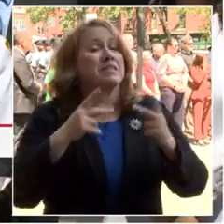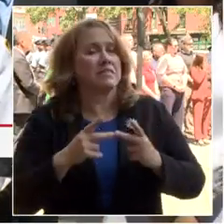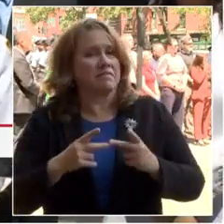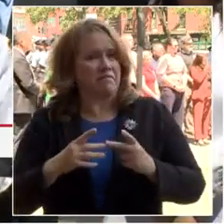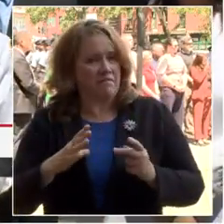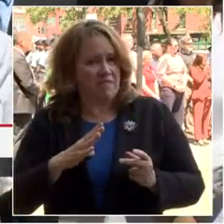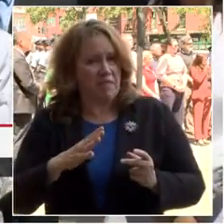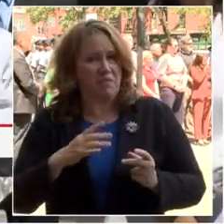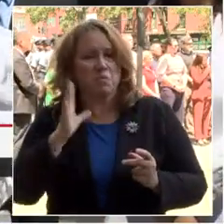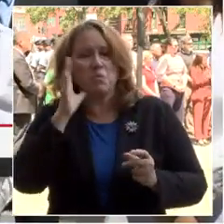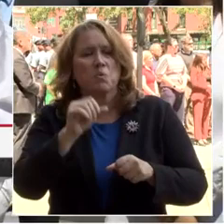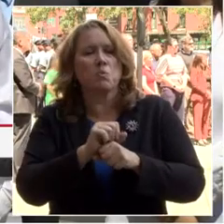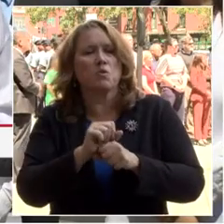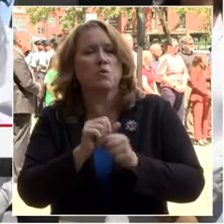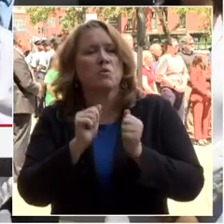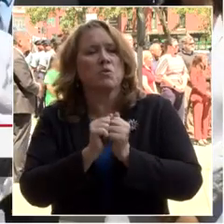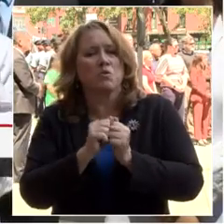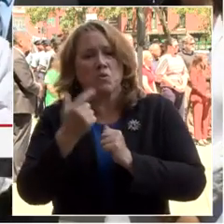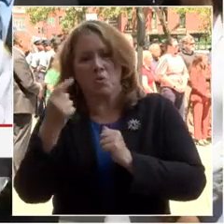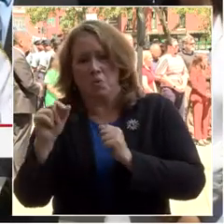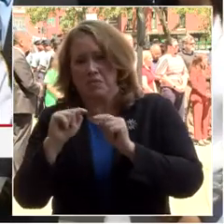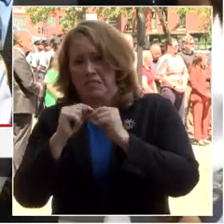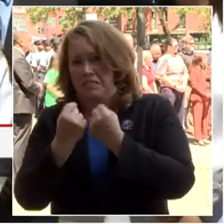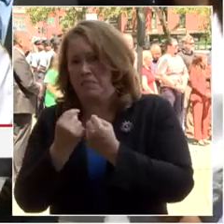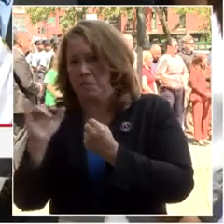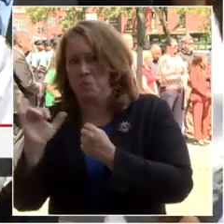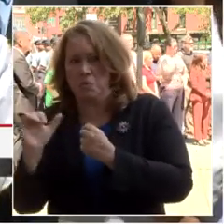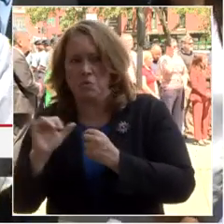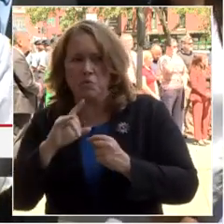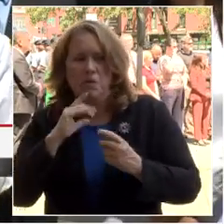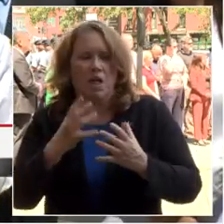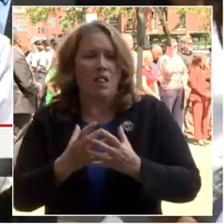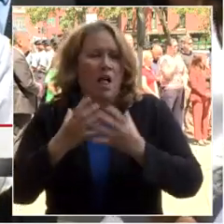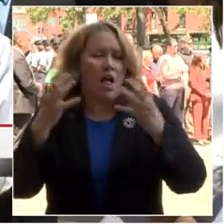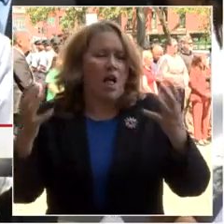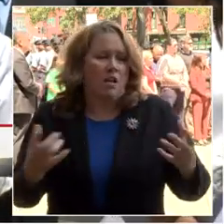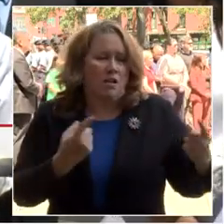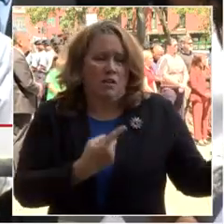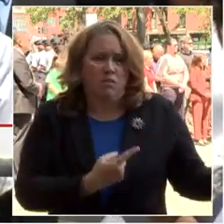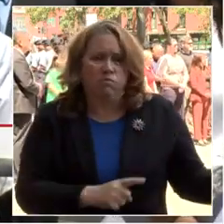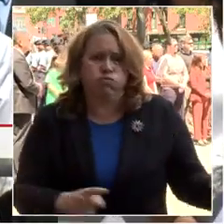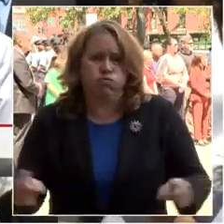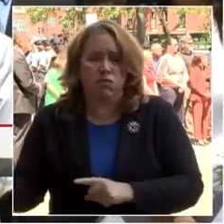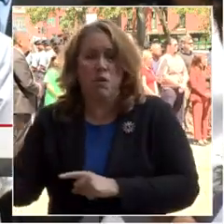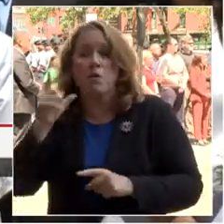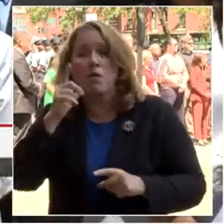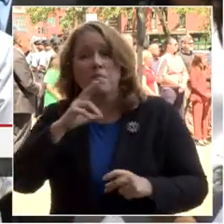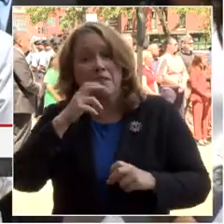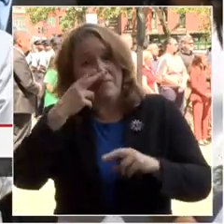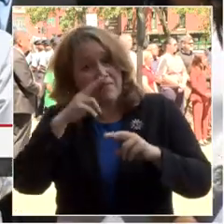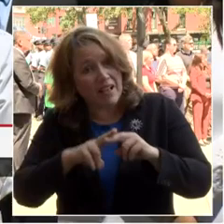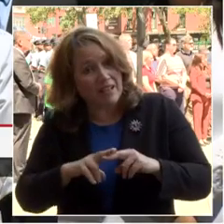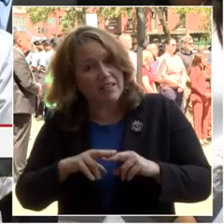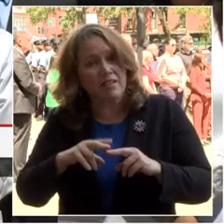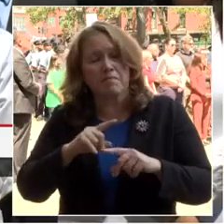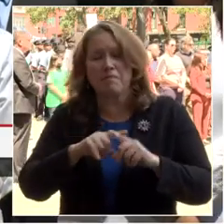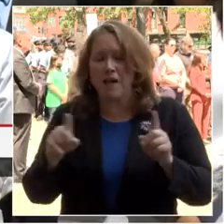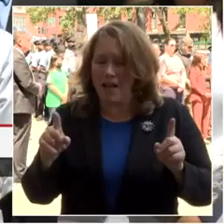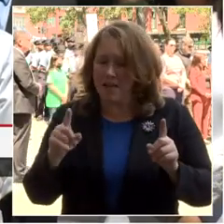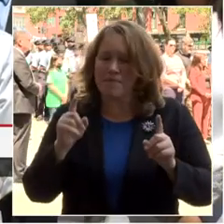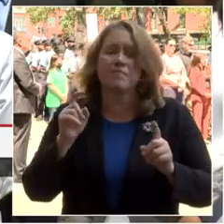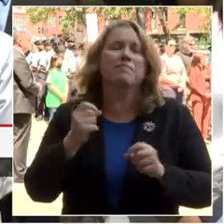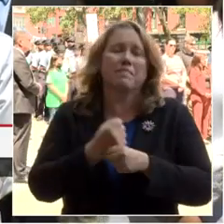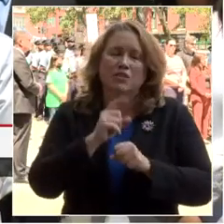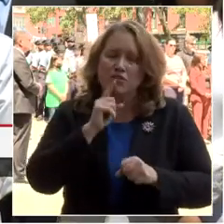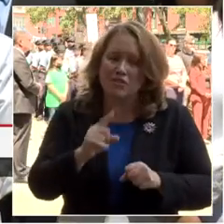teams. We have a lot happening this weekend, a lot of fun activities, and we want to make sure that everyone is safe. We want